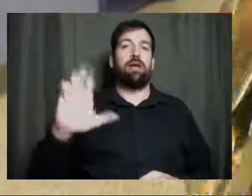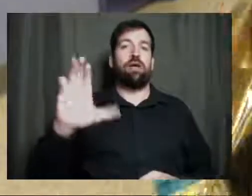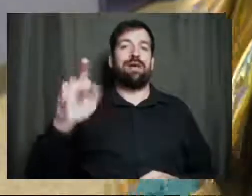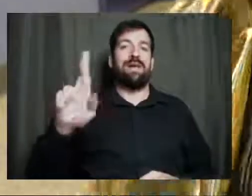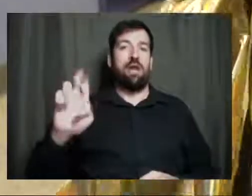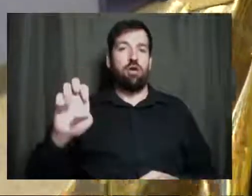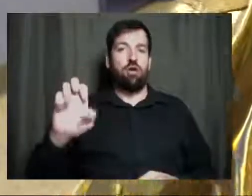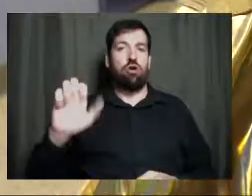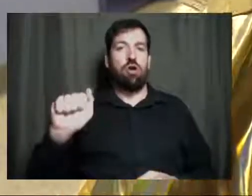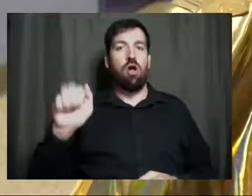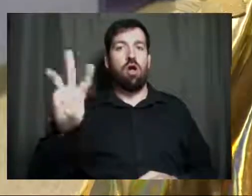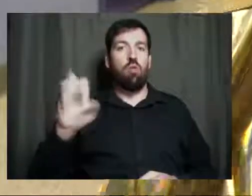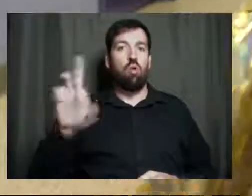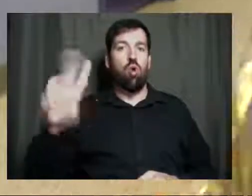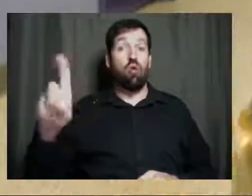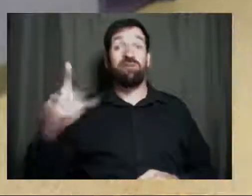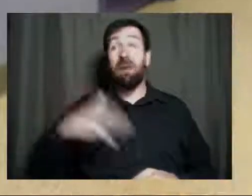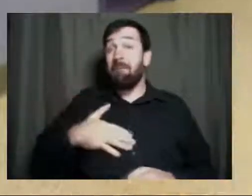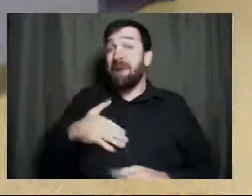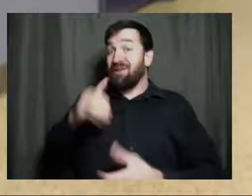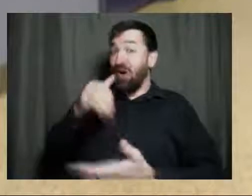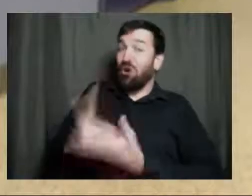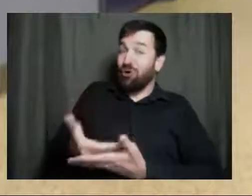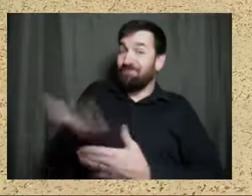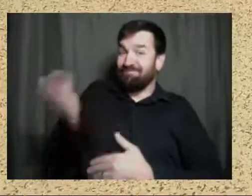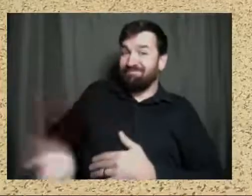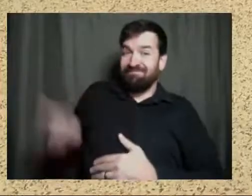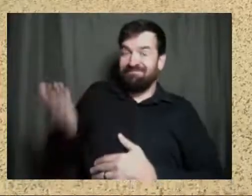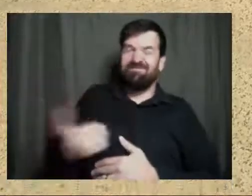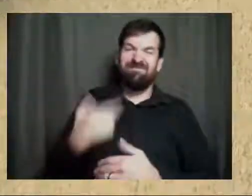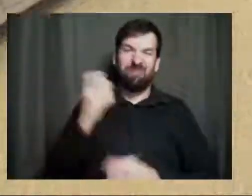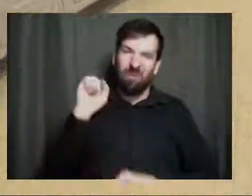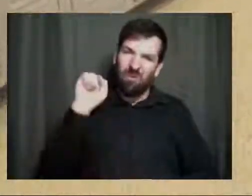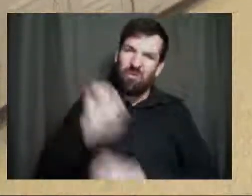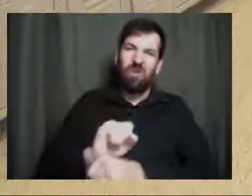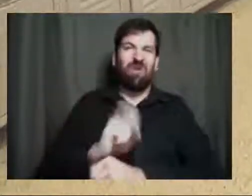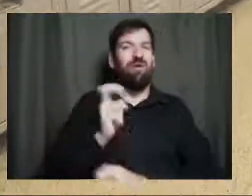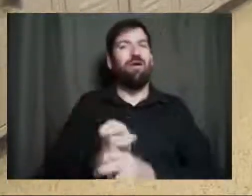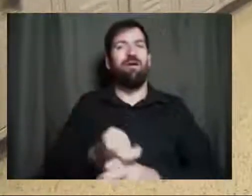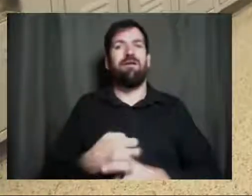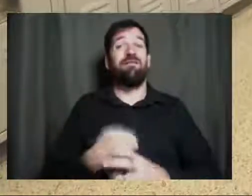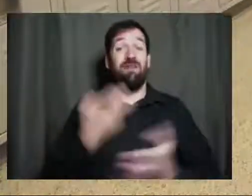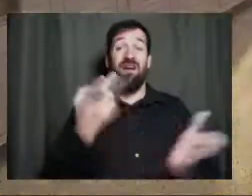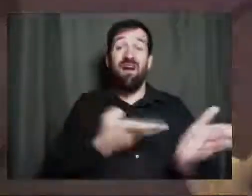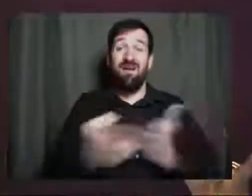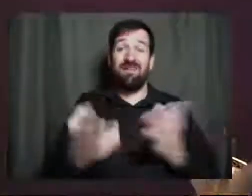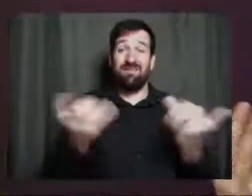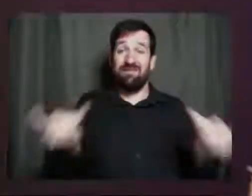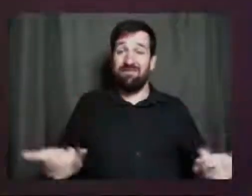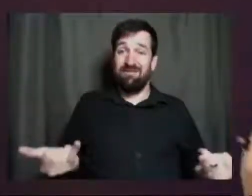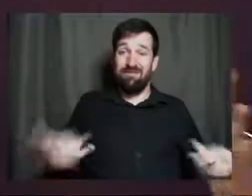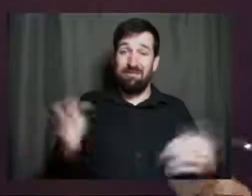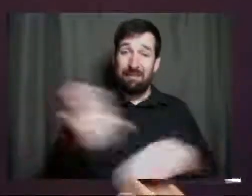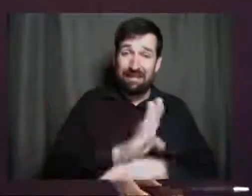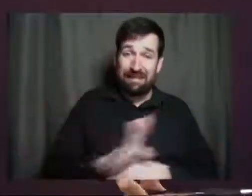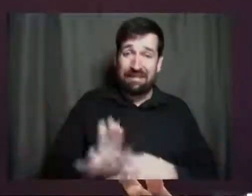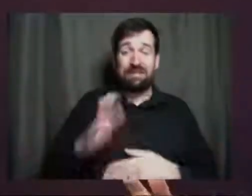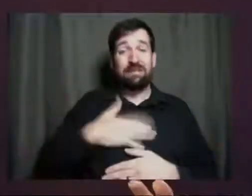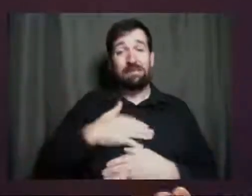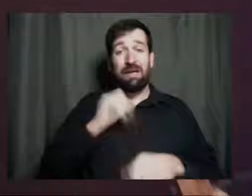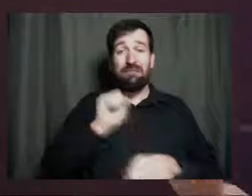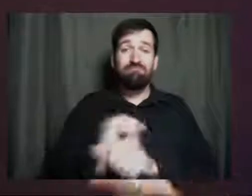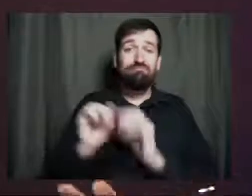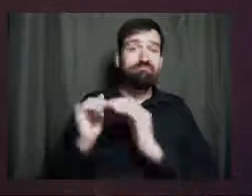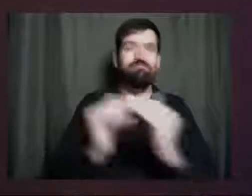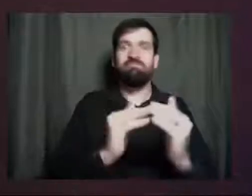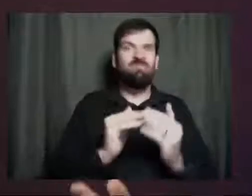shameless plug, this is my daughter. She worked very, very hard. And to be honest, people in this business like myself and all of my colleagues, we work our whole lifetime to be